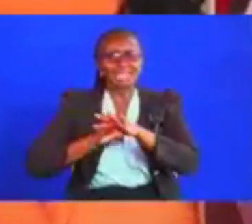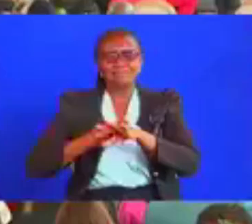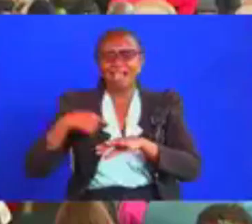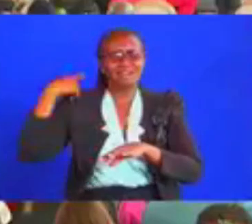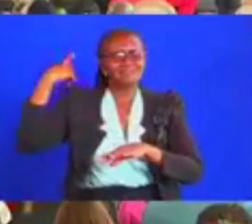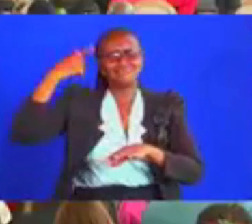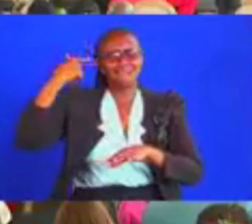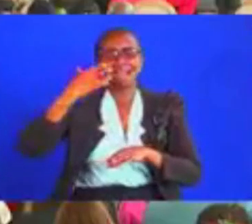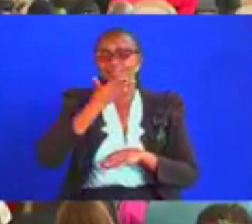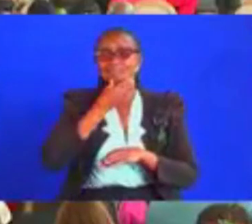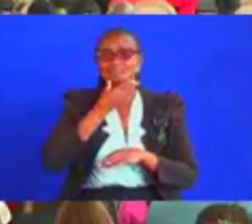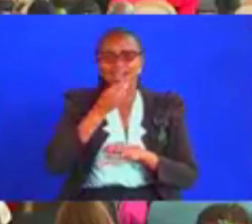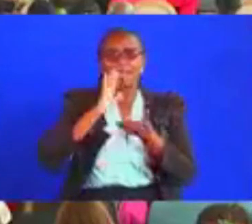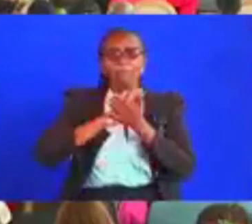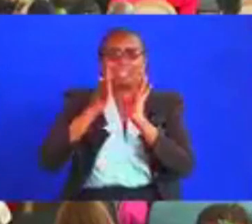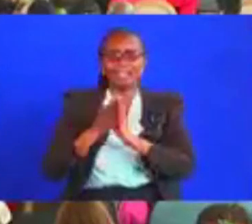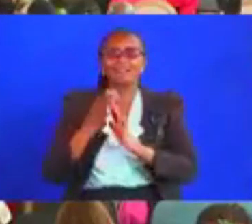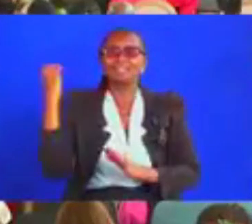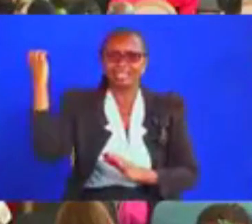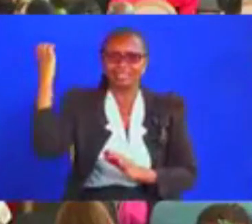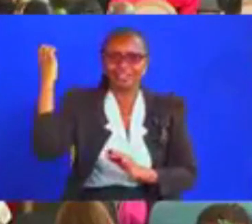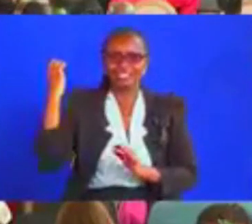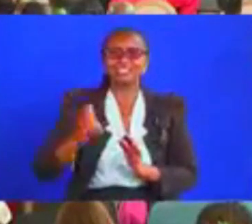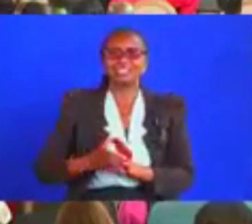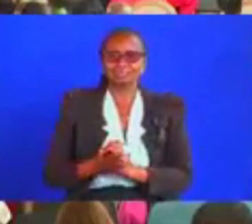in Gadara becomes an evangelist.